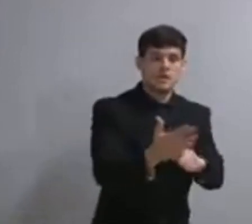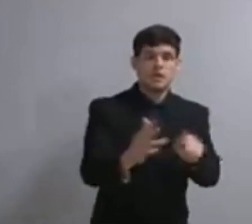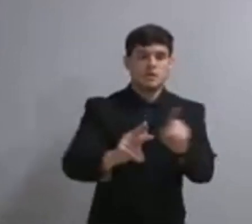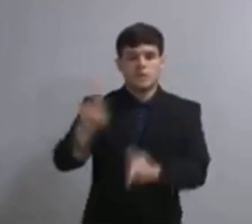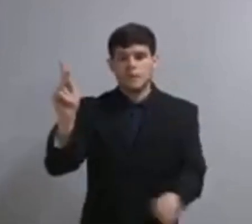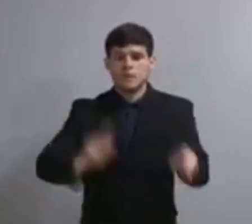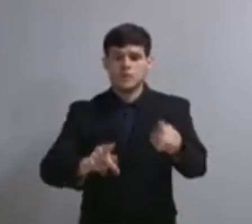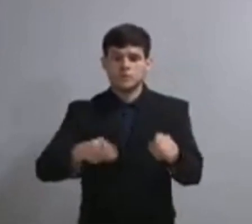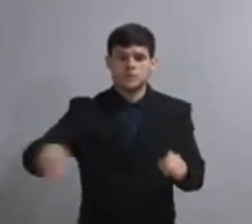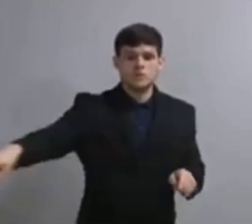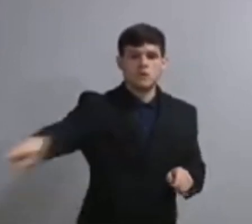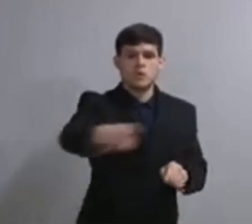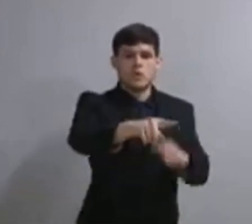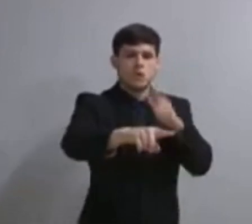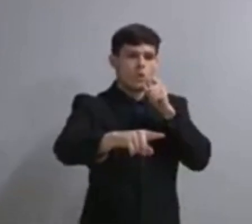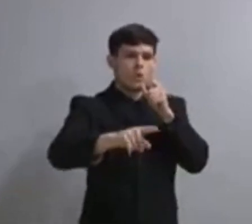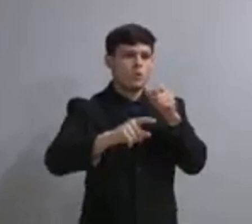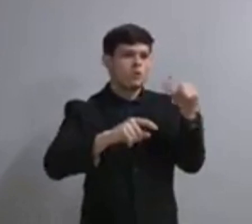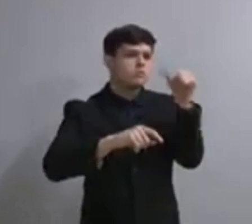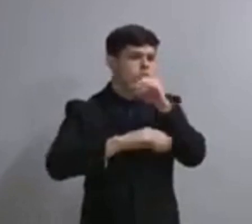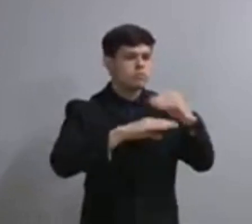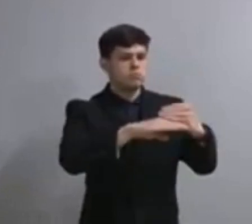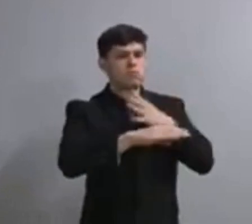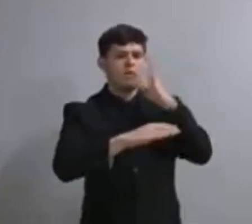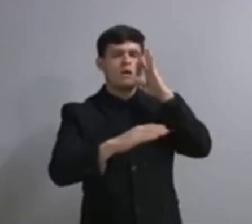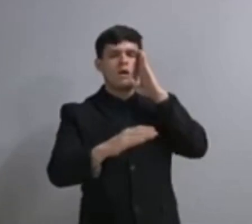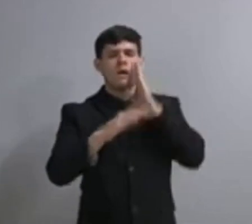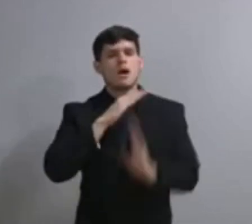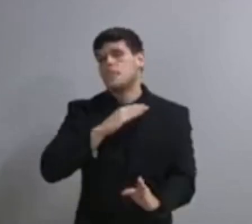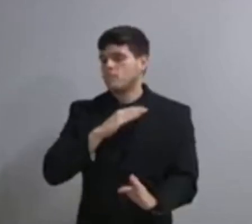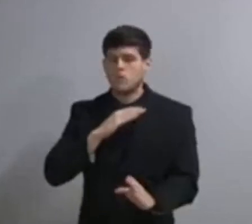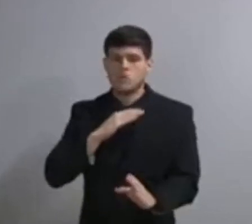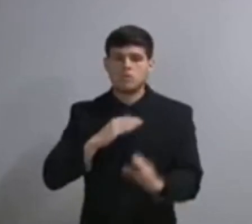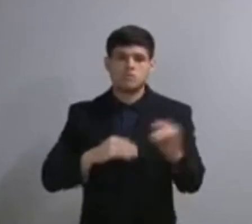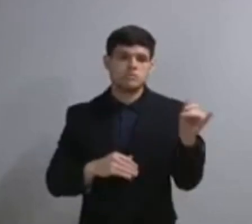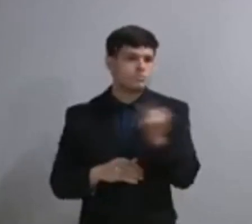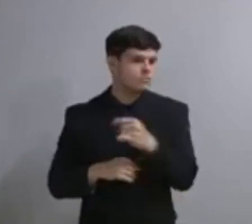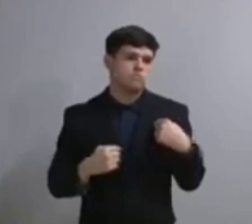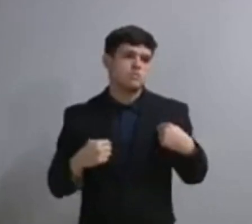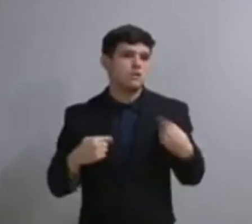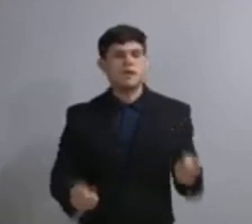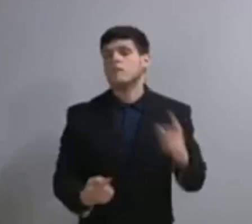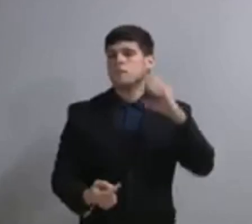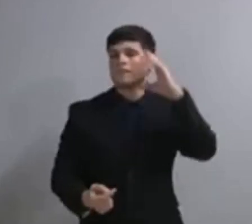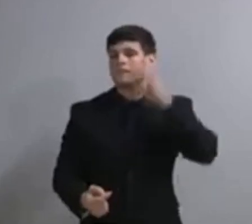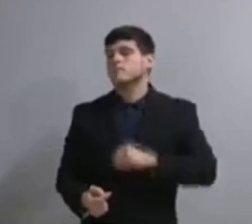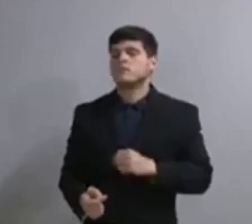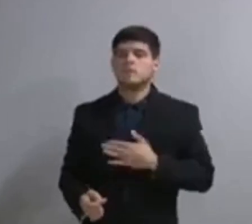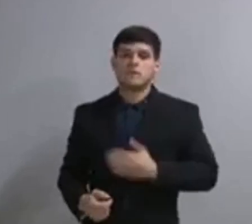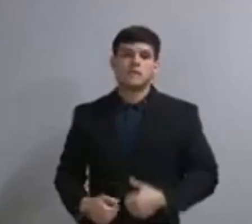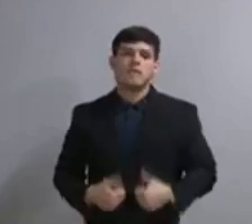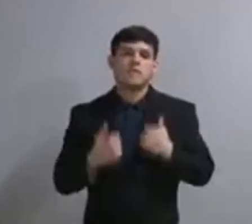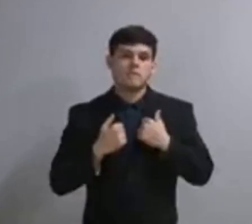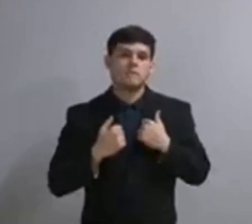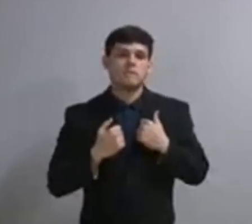of those of you who have humbled me more than anything else that I have ever witnessed in my life.